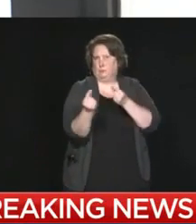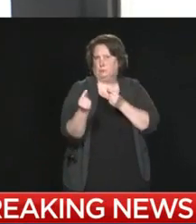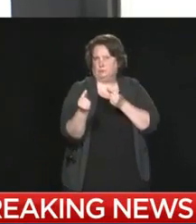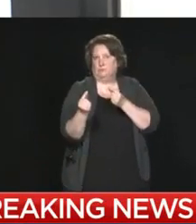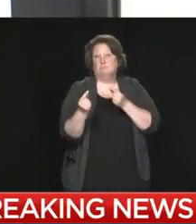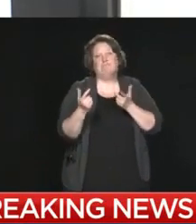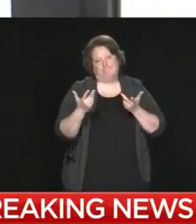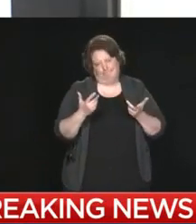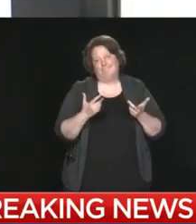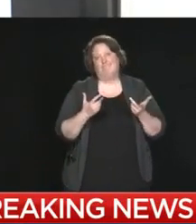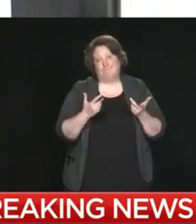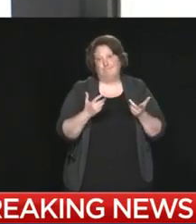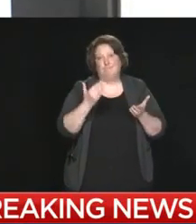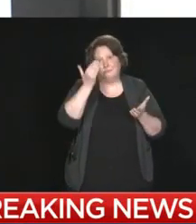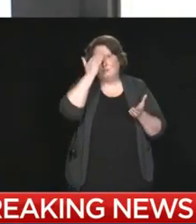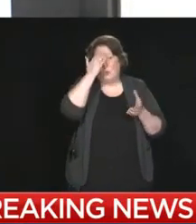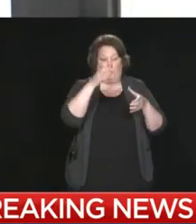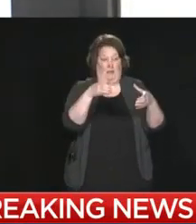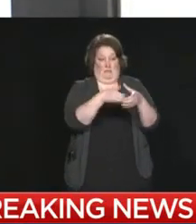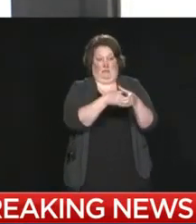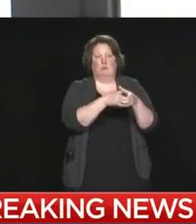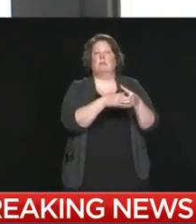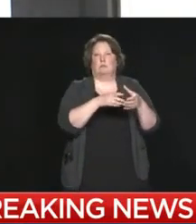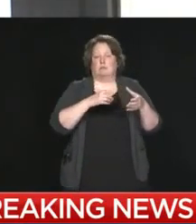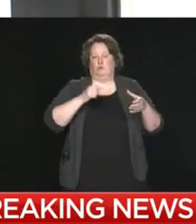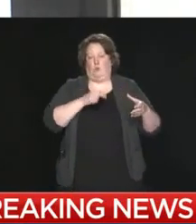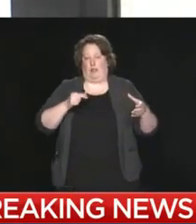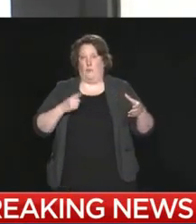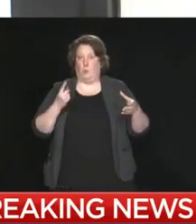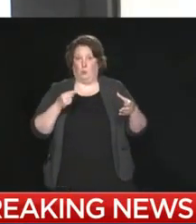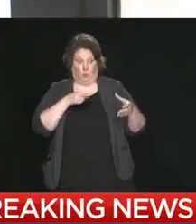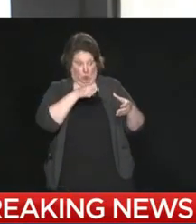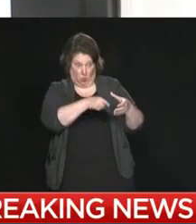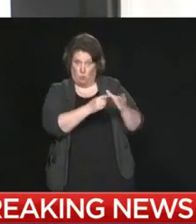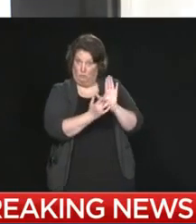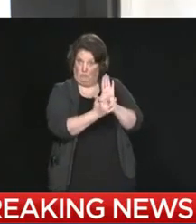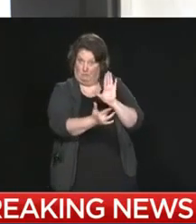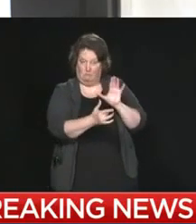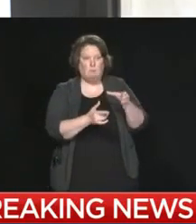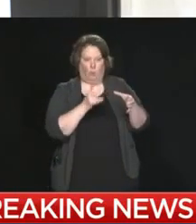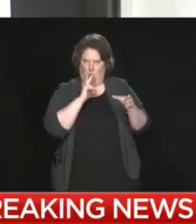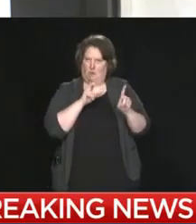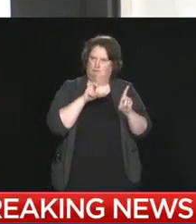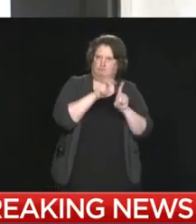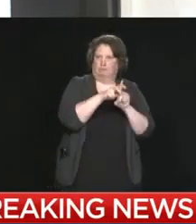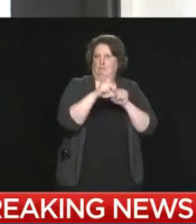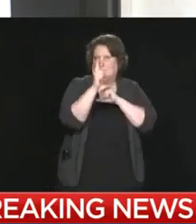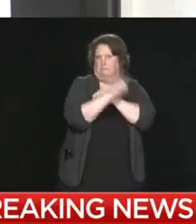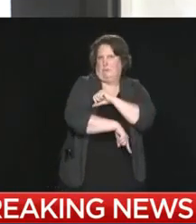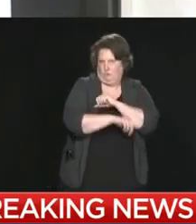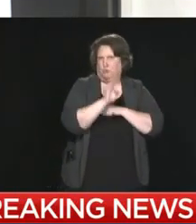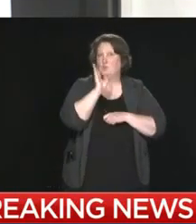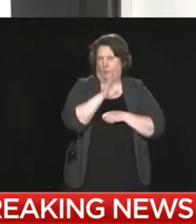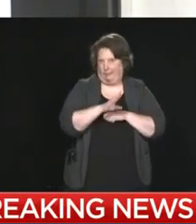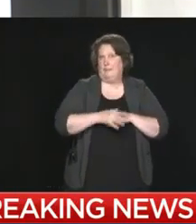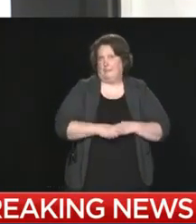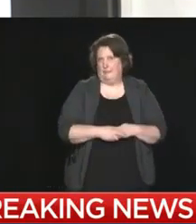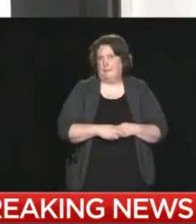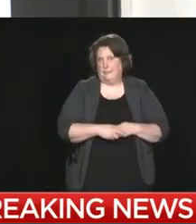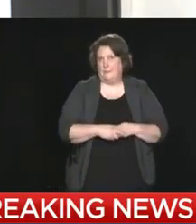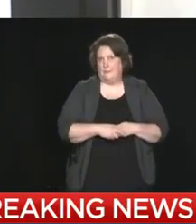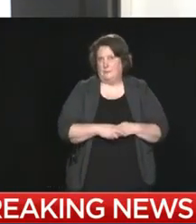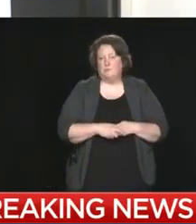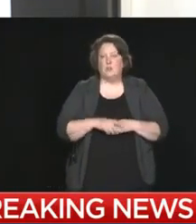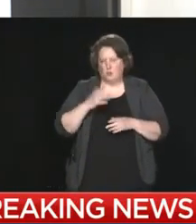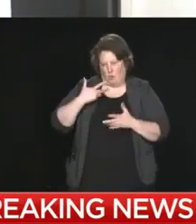the very beginning, we will make sure that we are punishing people who try to take advantage of this situation. And we've